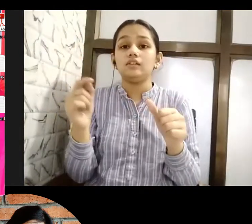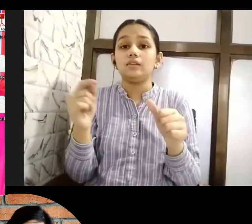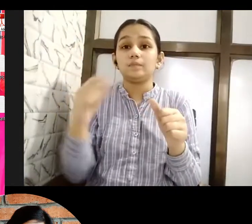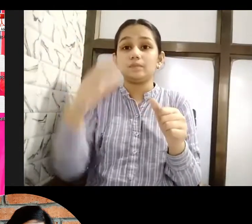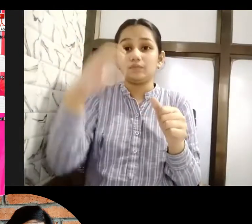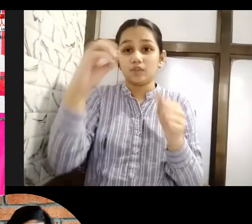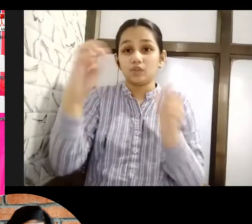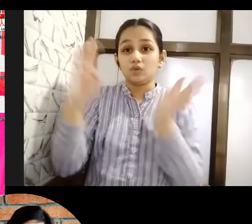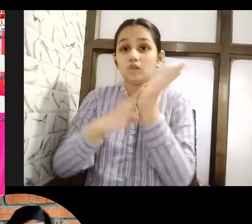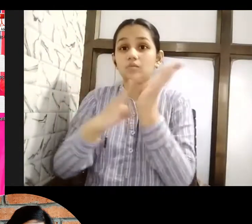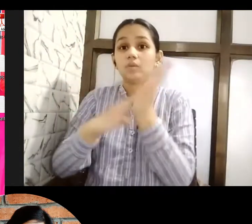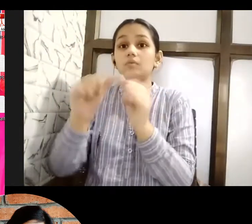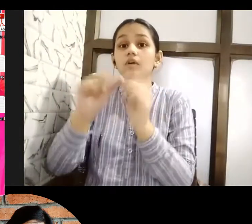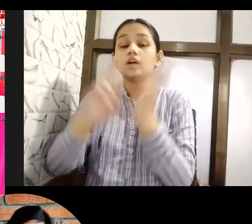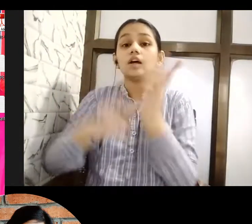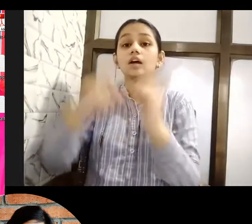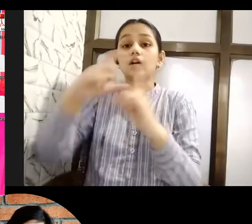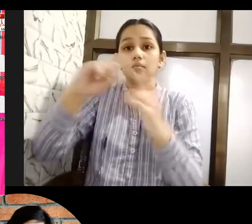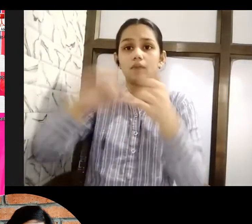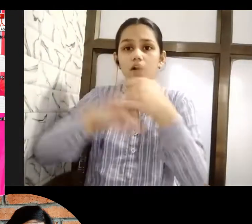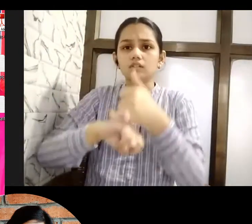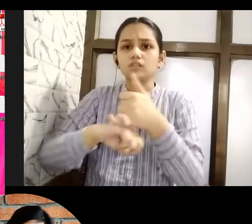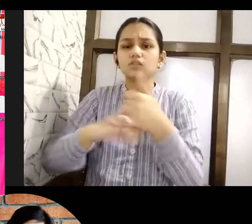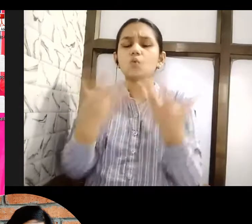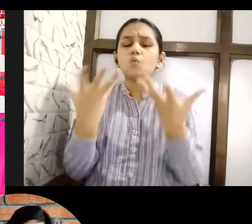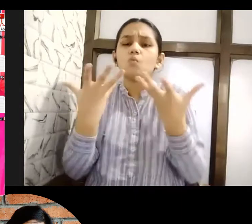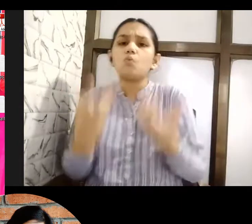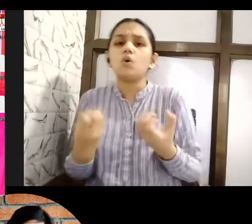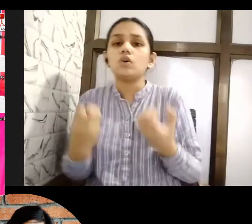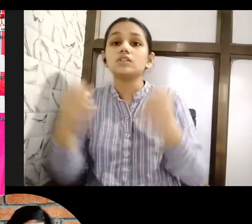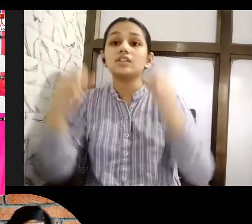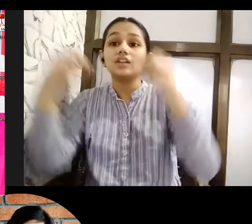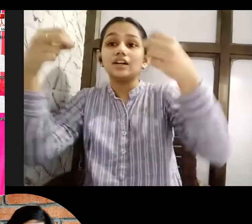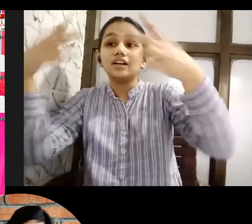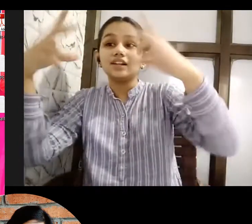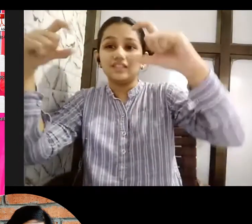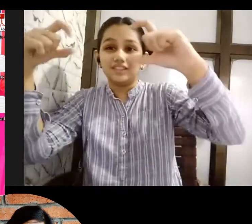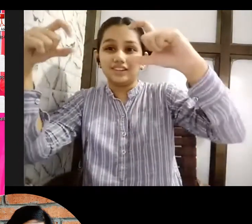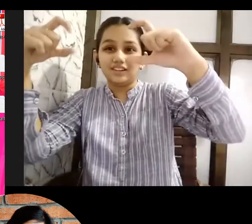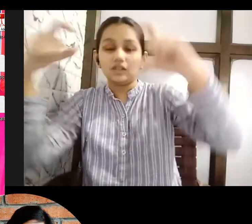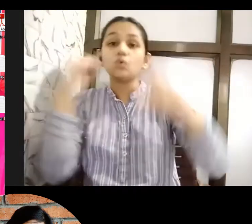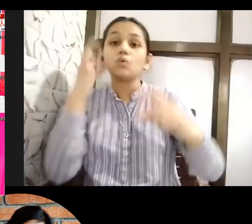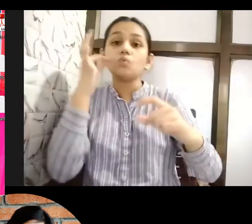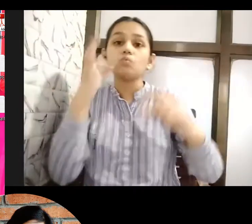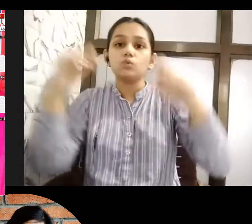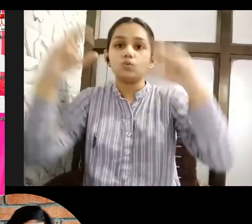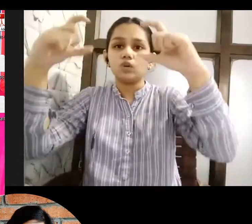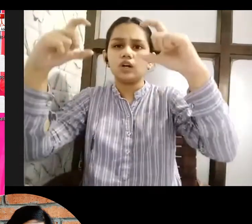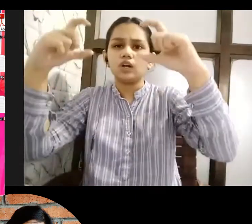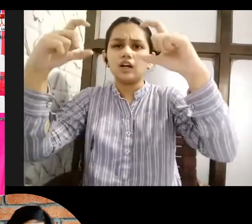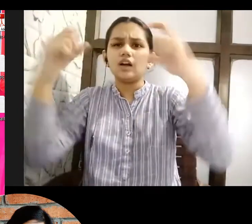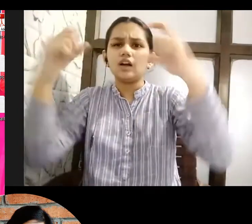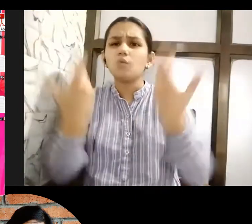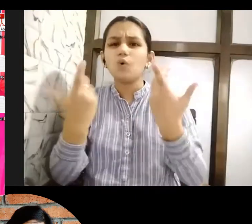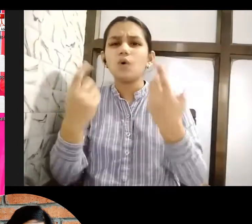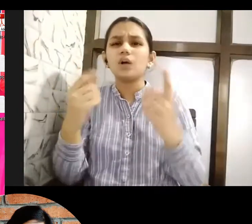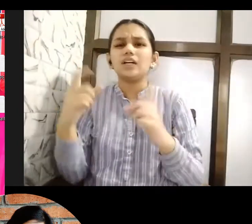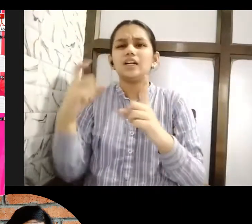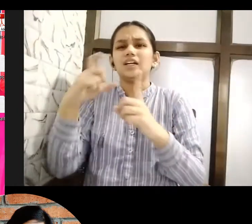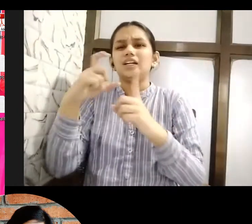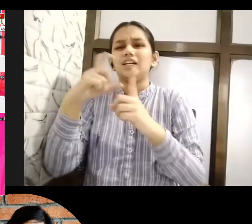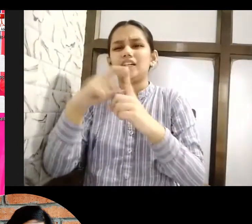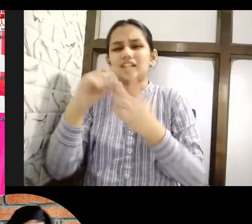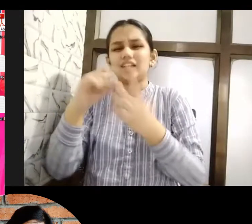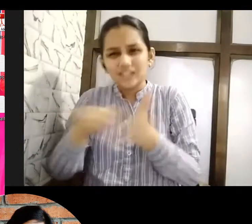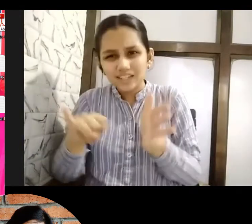to my text. If you see down, you can see I can delete it, duplicate it, change